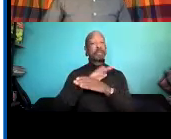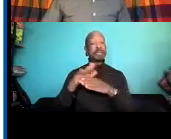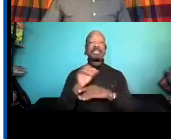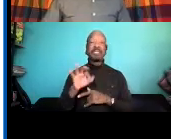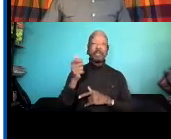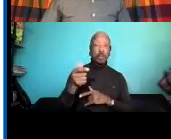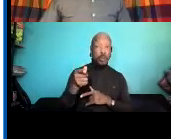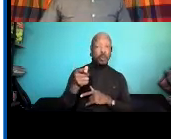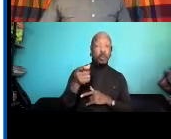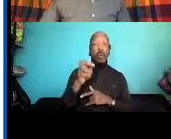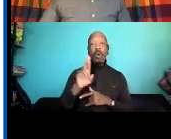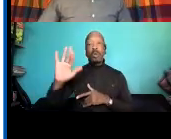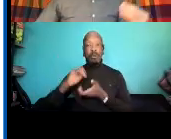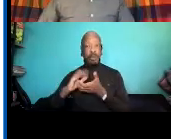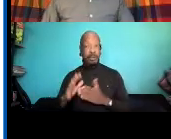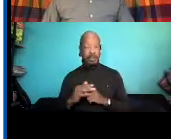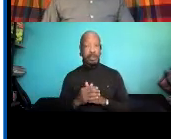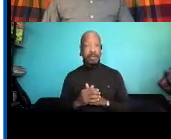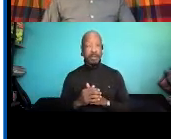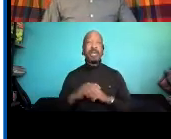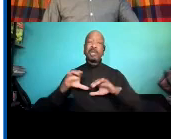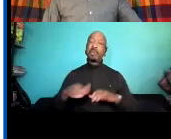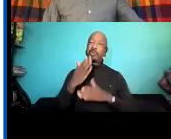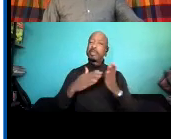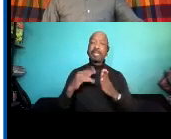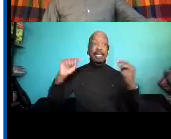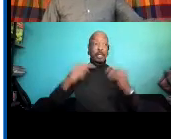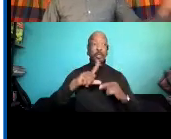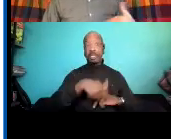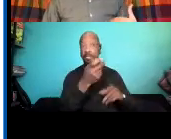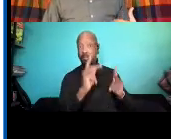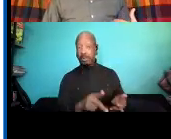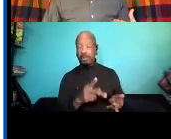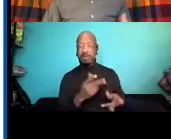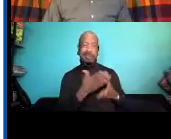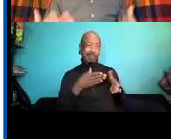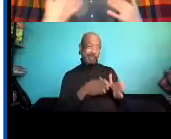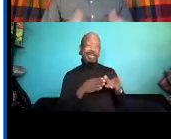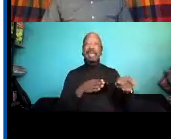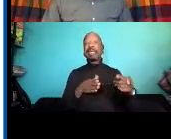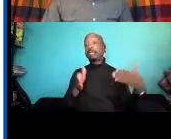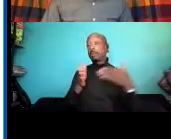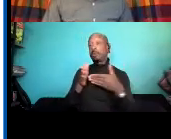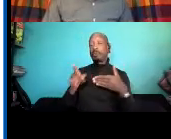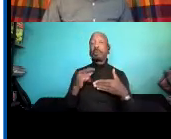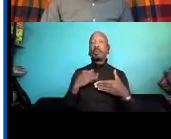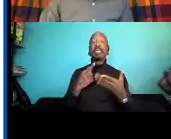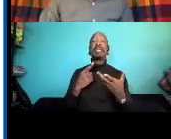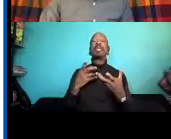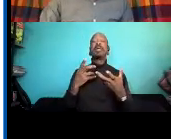or your partner do something that hurts somebody else in some way, they can sue you and come after your personal